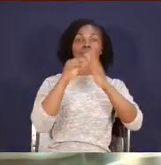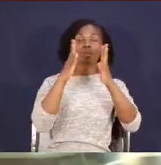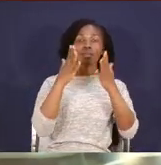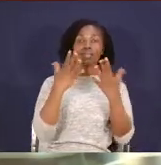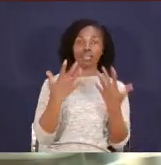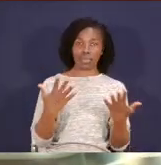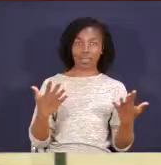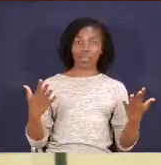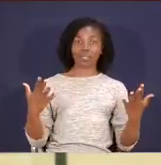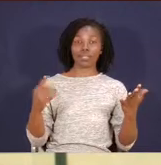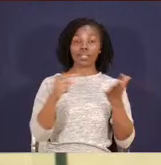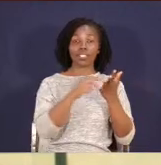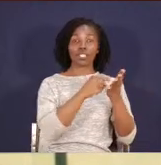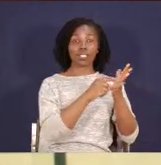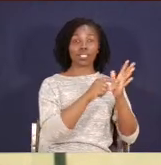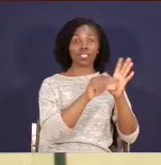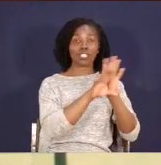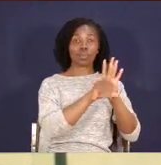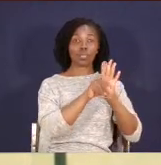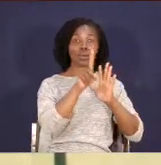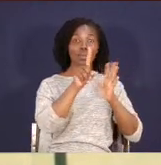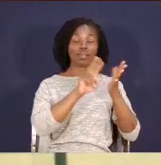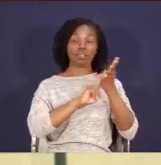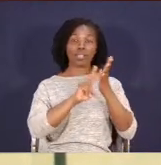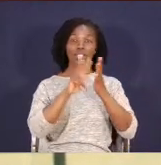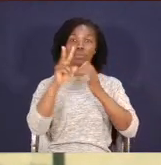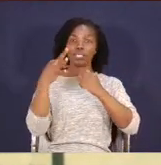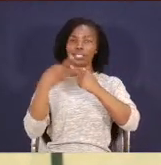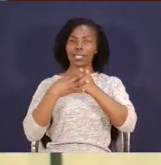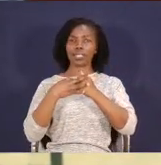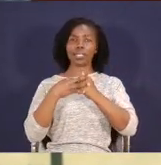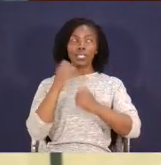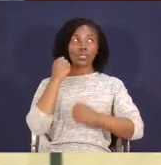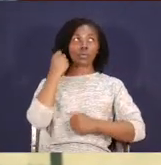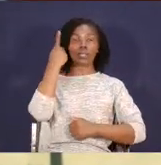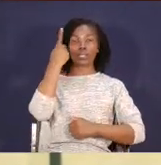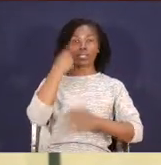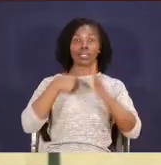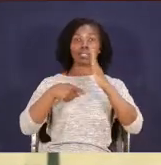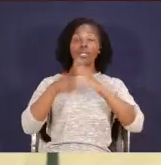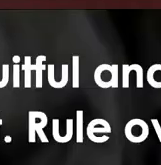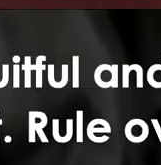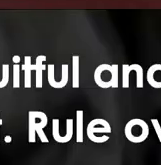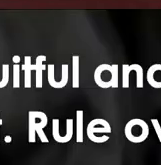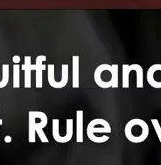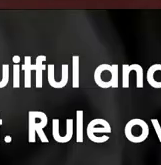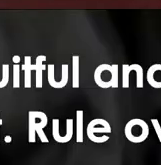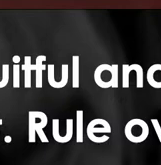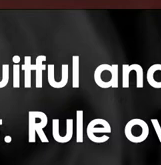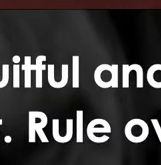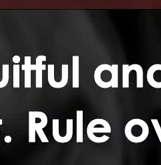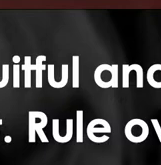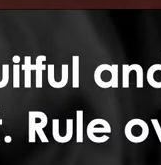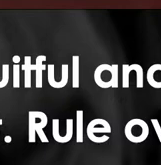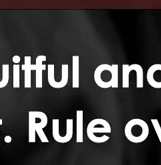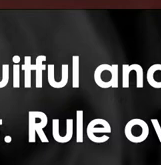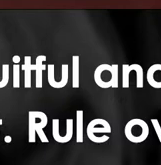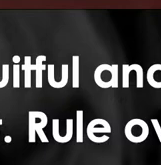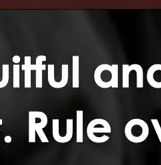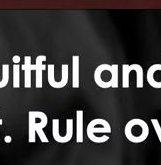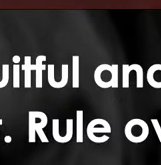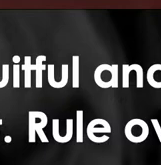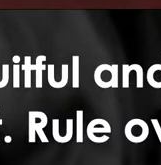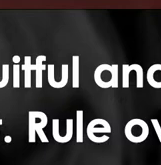1 from verse 28, if you give me on the screen, you realize that what God put together, he actually put it